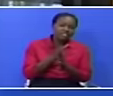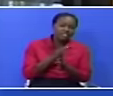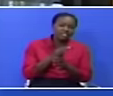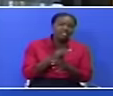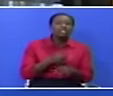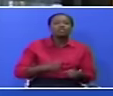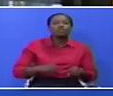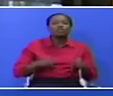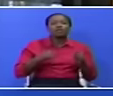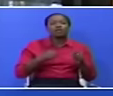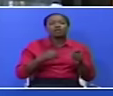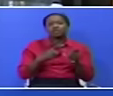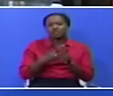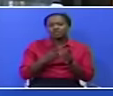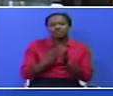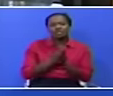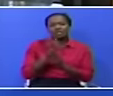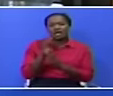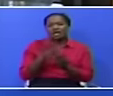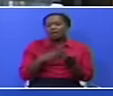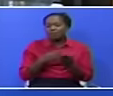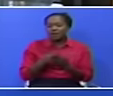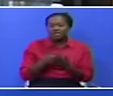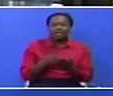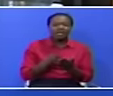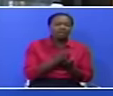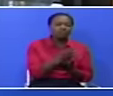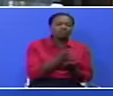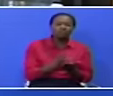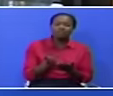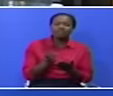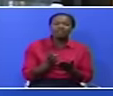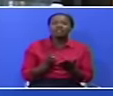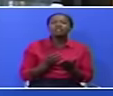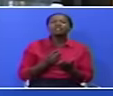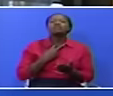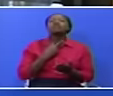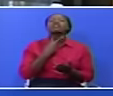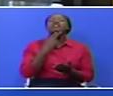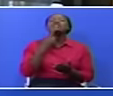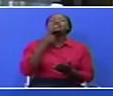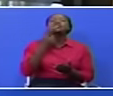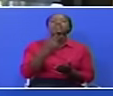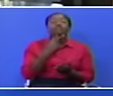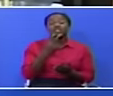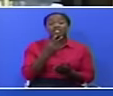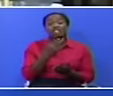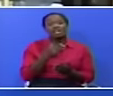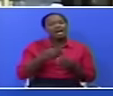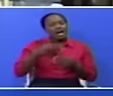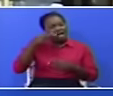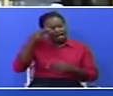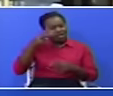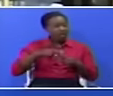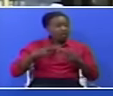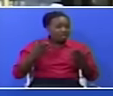actually meet within their locations and up their voices, of course, against corruption. They are saying that this is the only way that the common